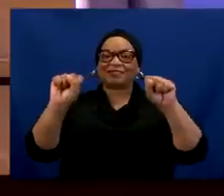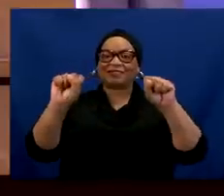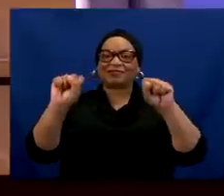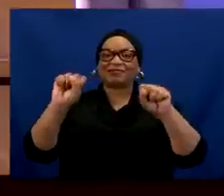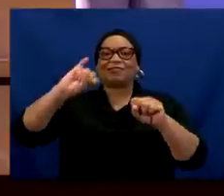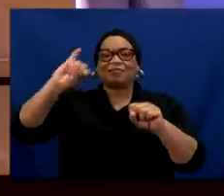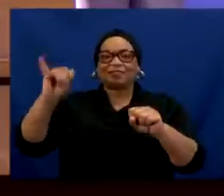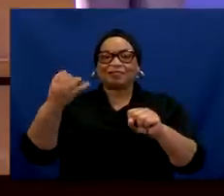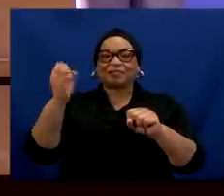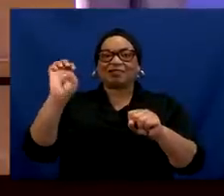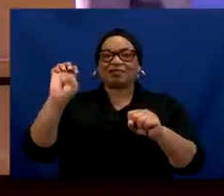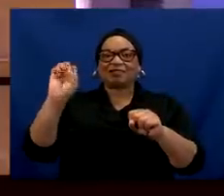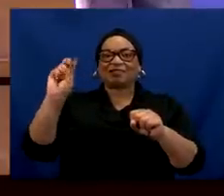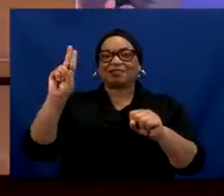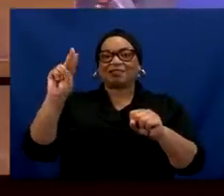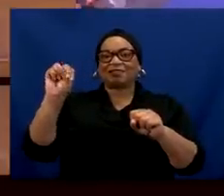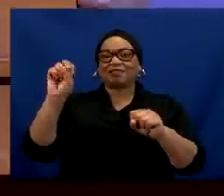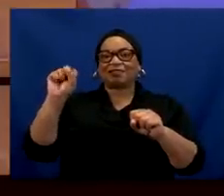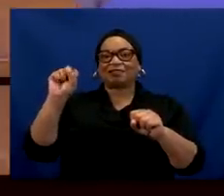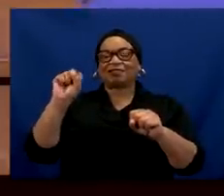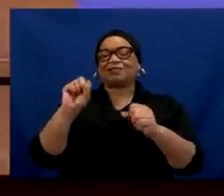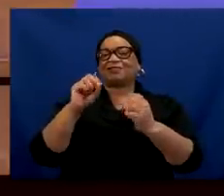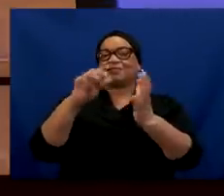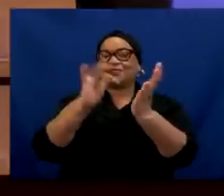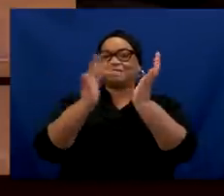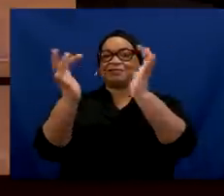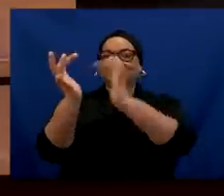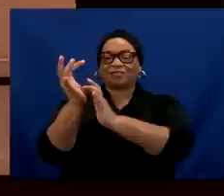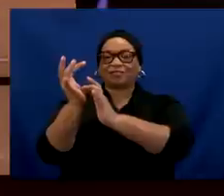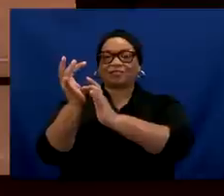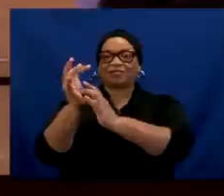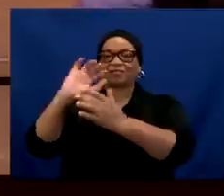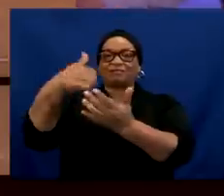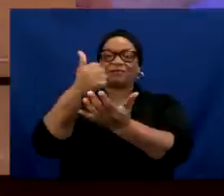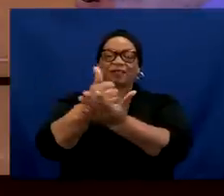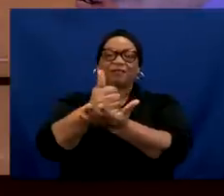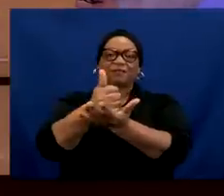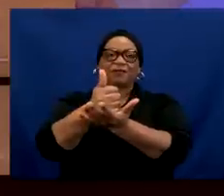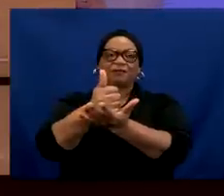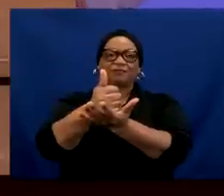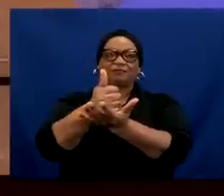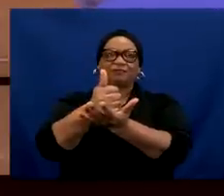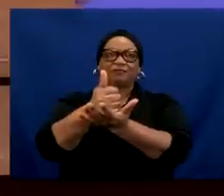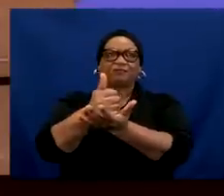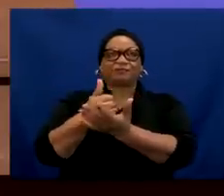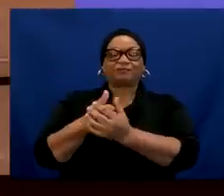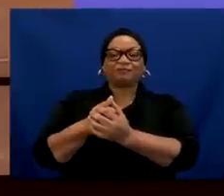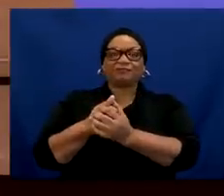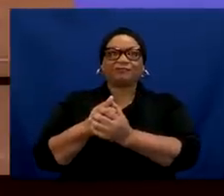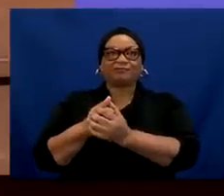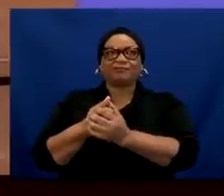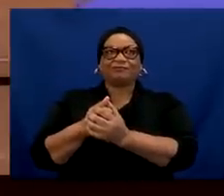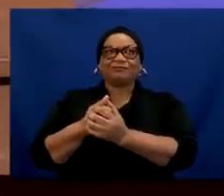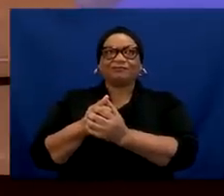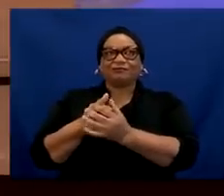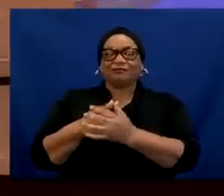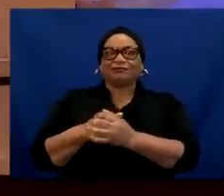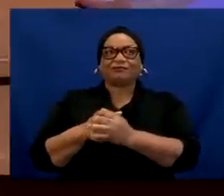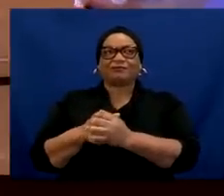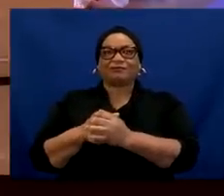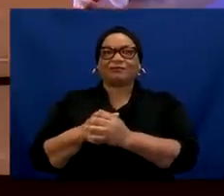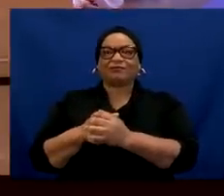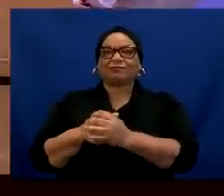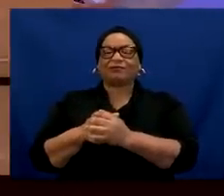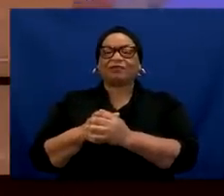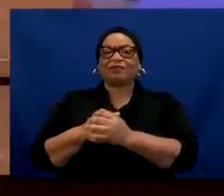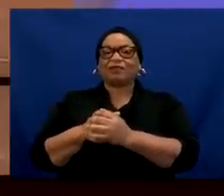Jesus. Hallelujah and amen. Oh yes, God, we thank you for your name. We bless you for